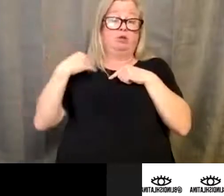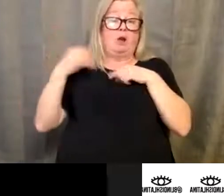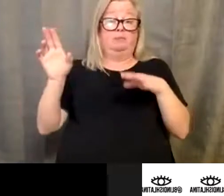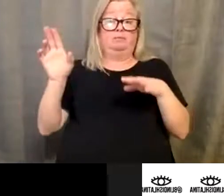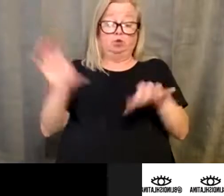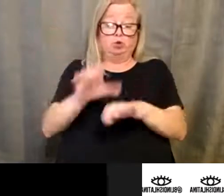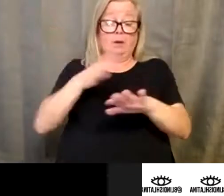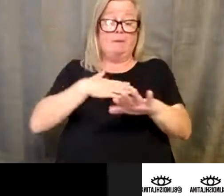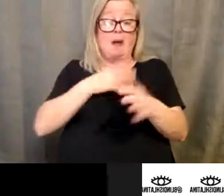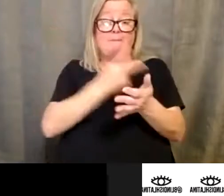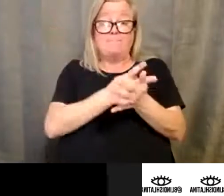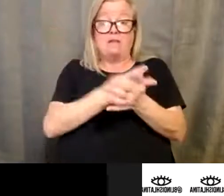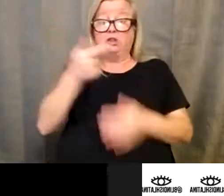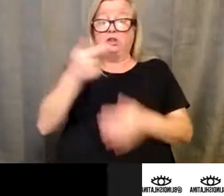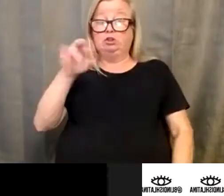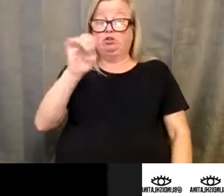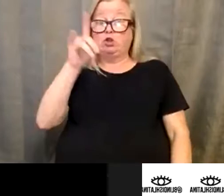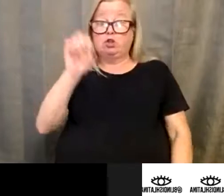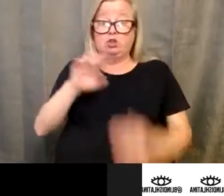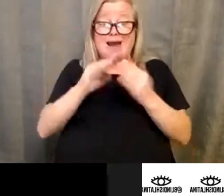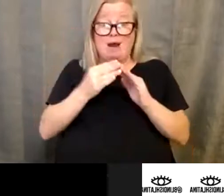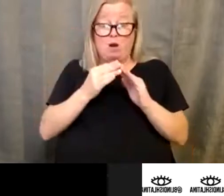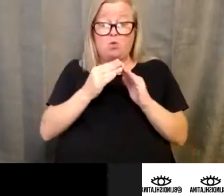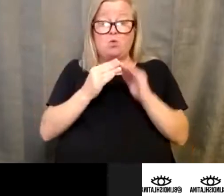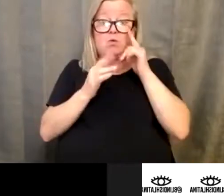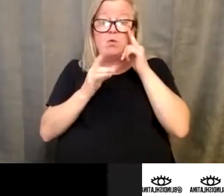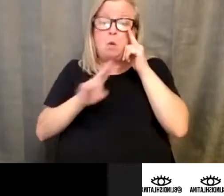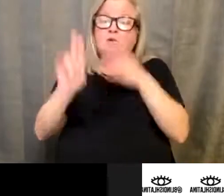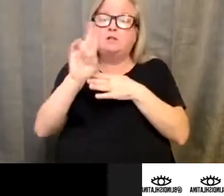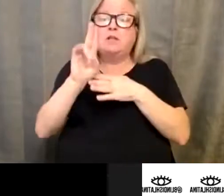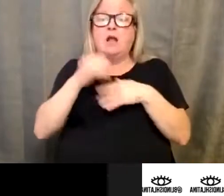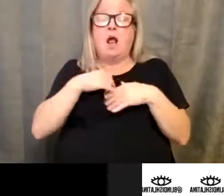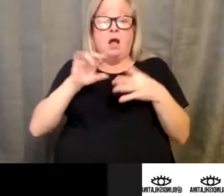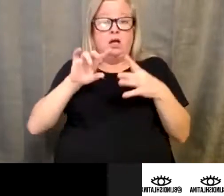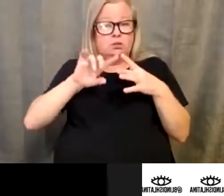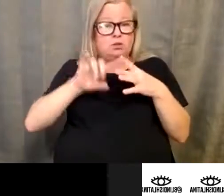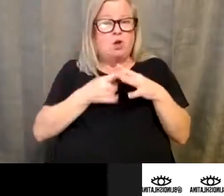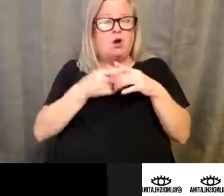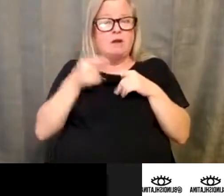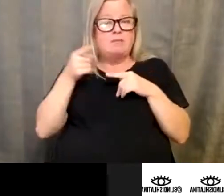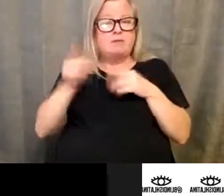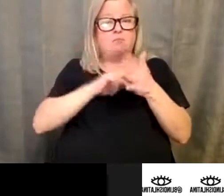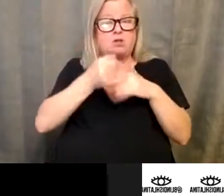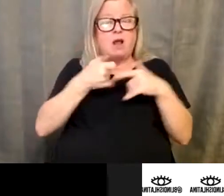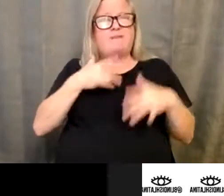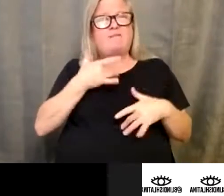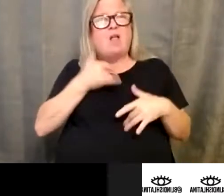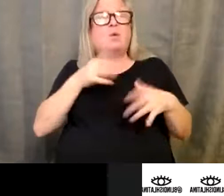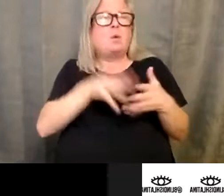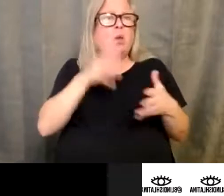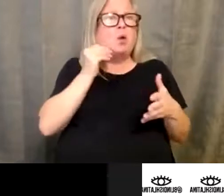in Georgetown. And I started Project Hearing because I felt like we weren't having